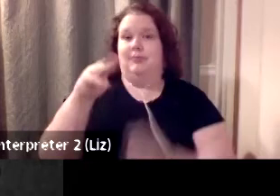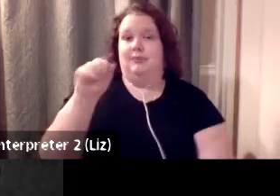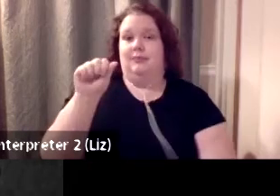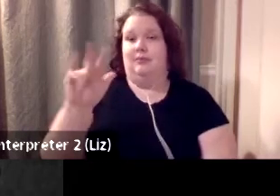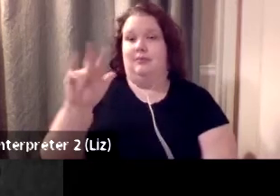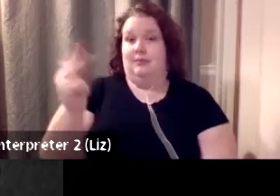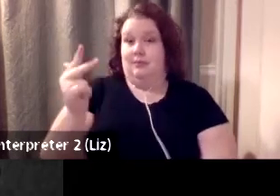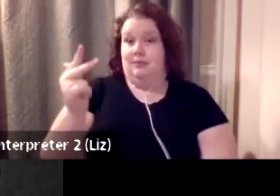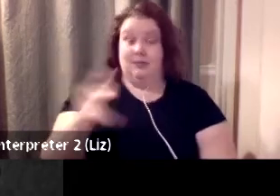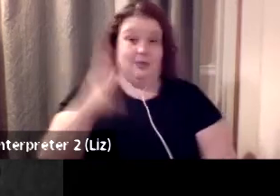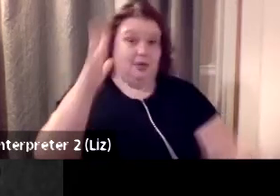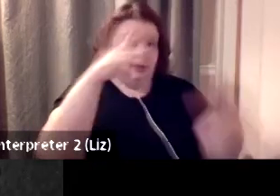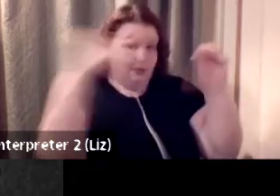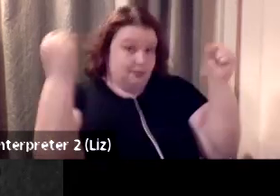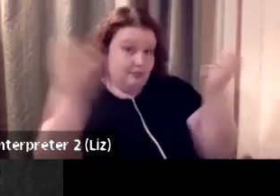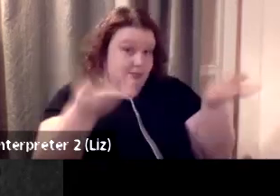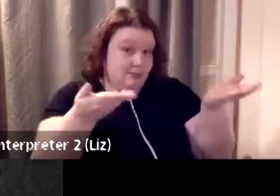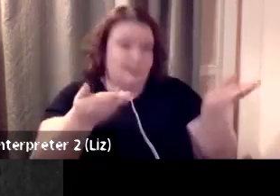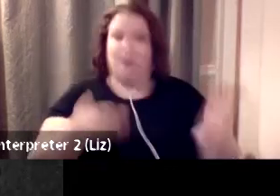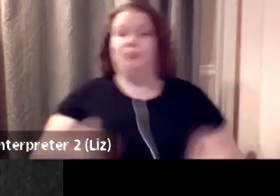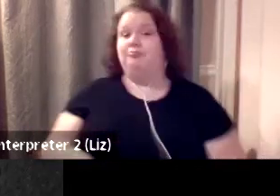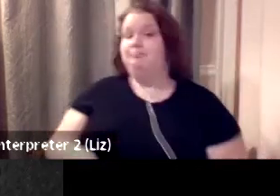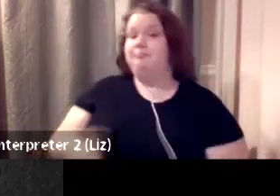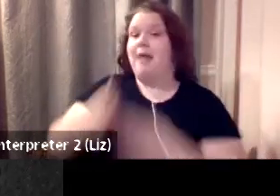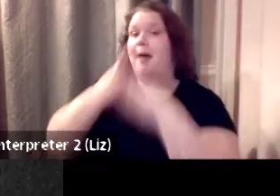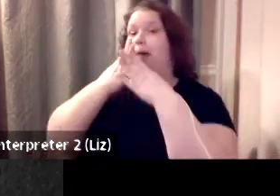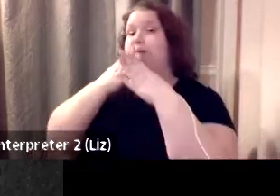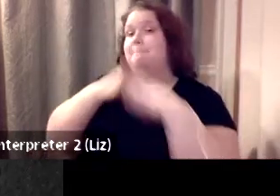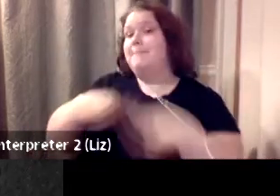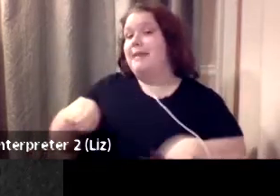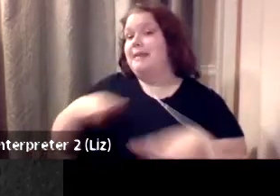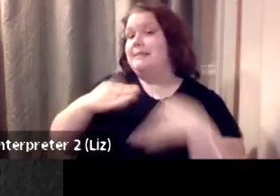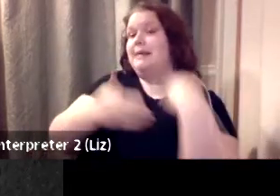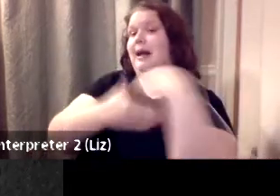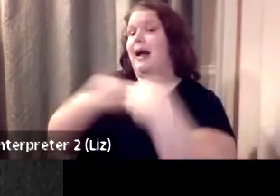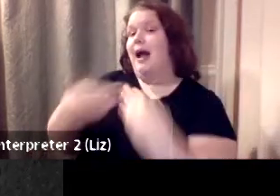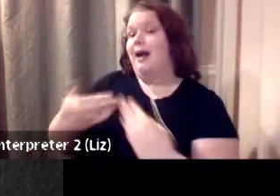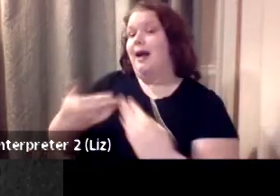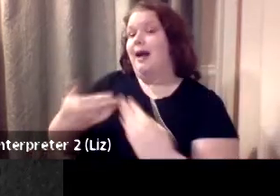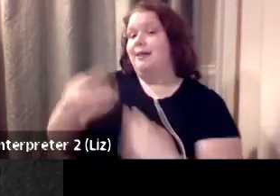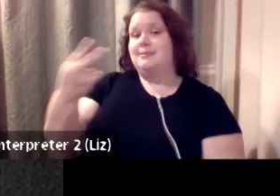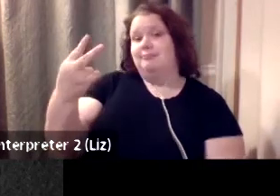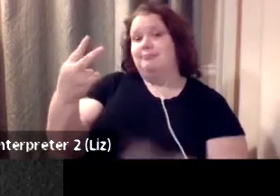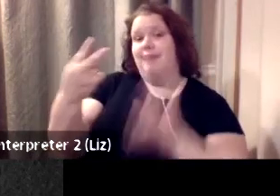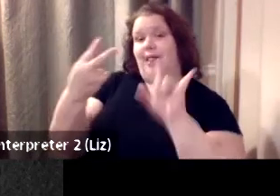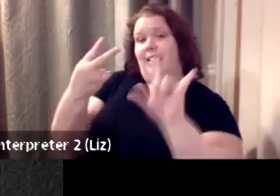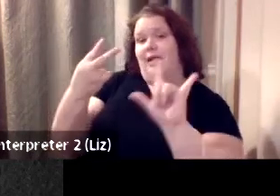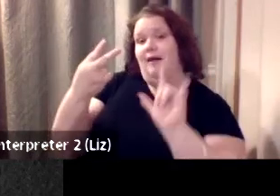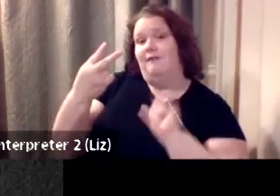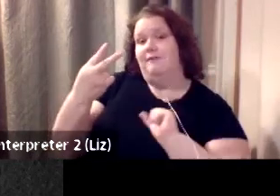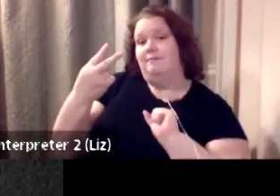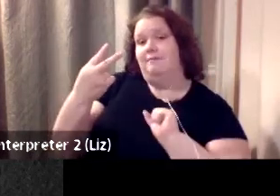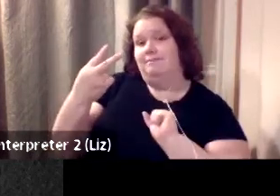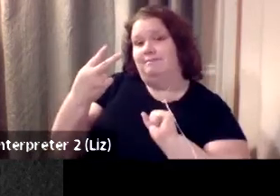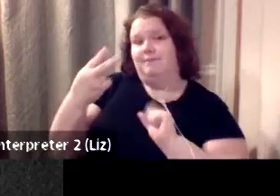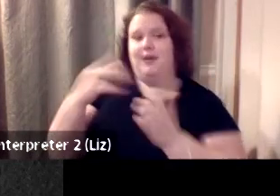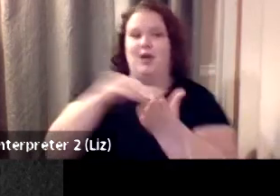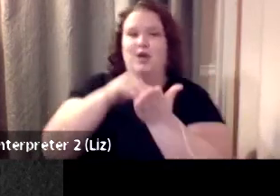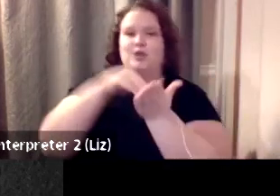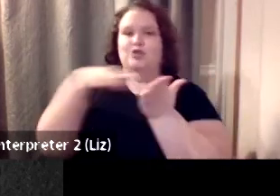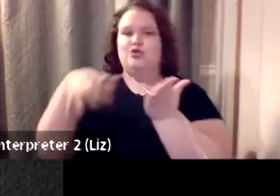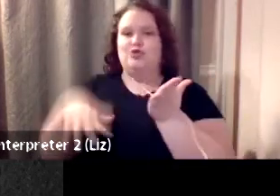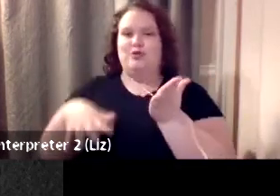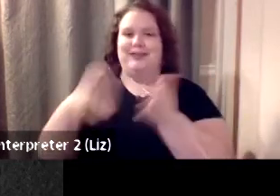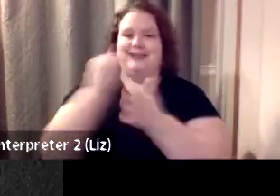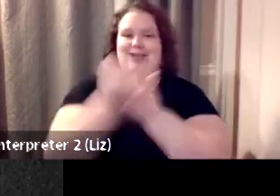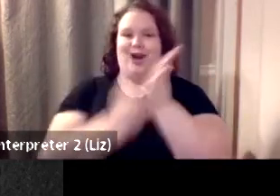No, peace, kindness, and love. Yeah, I love that. Great way to end. That's our students' artwork. So awesome.